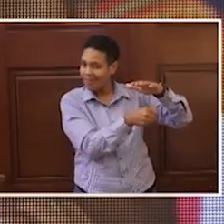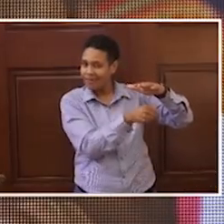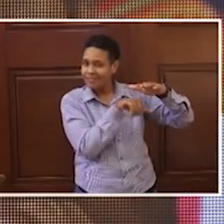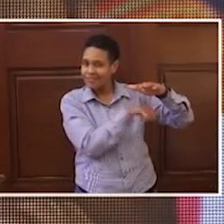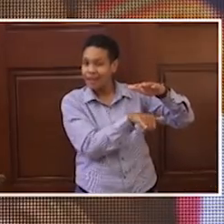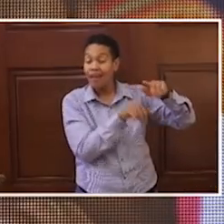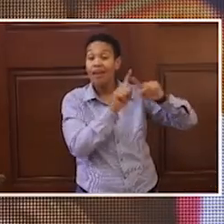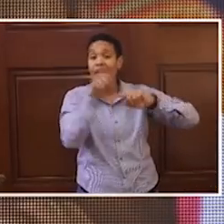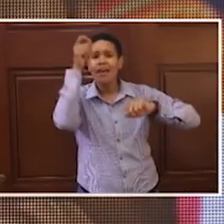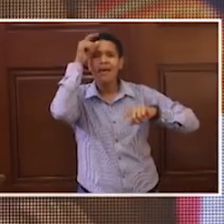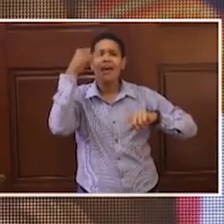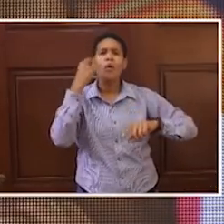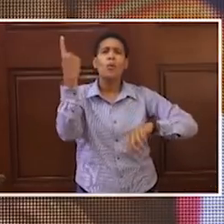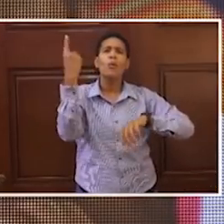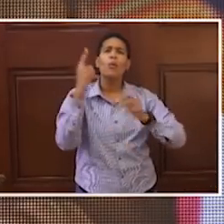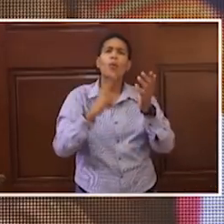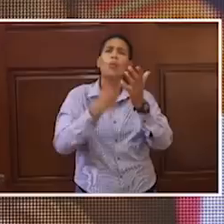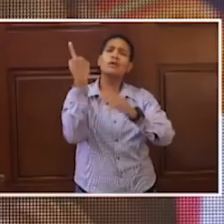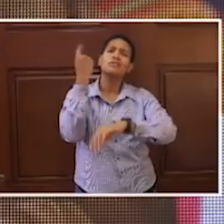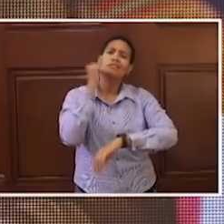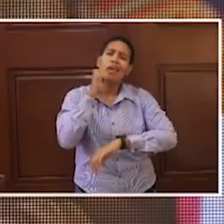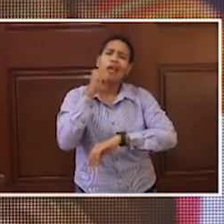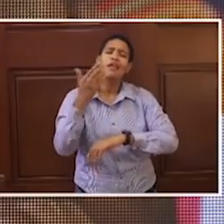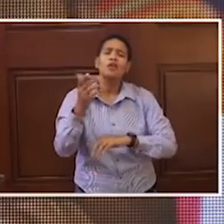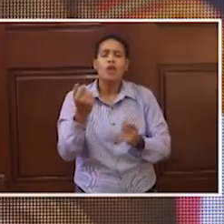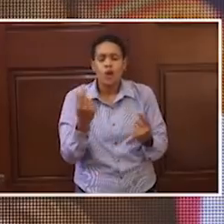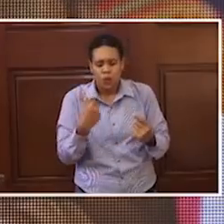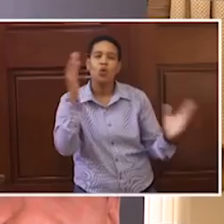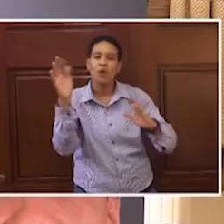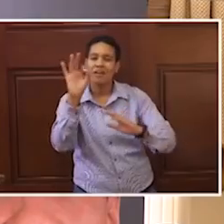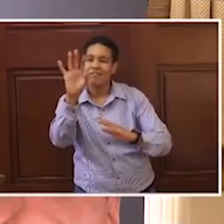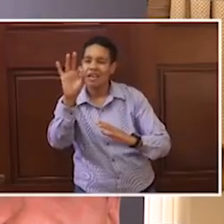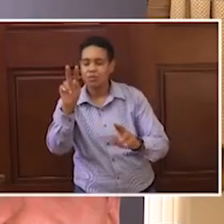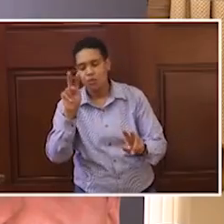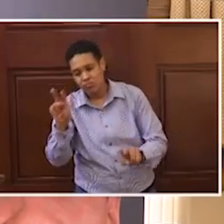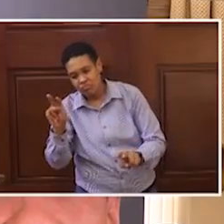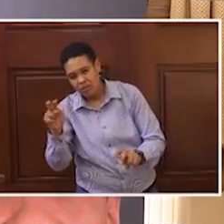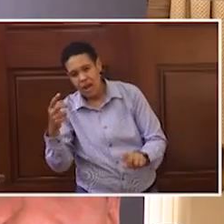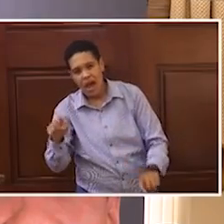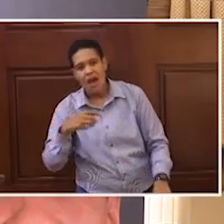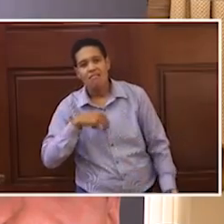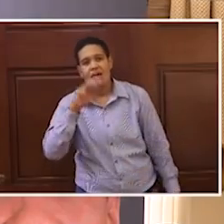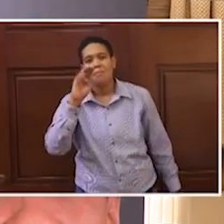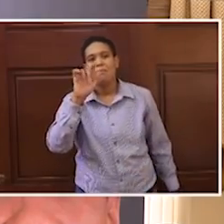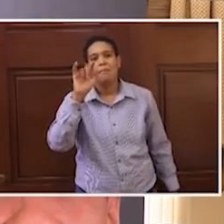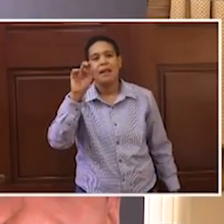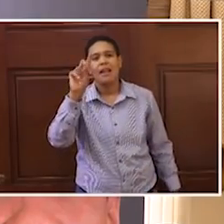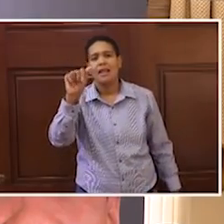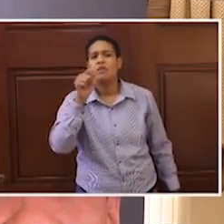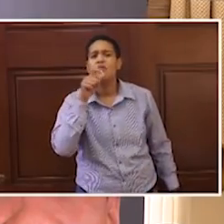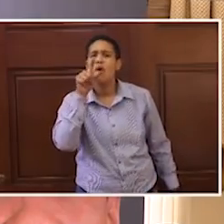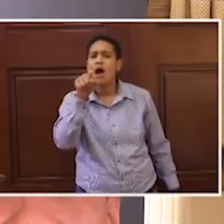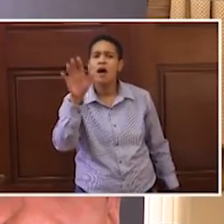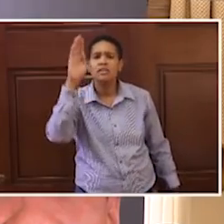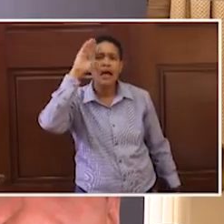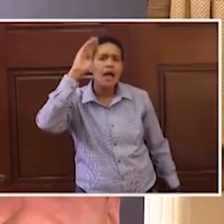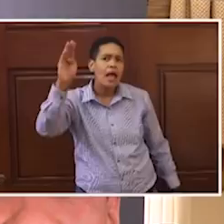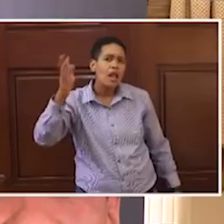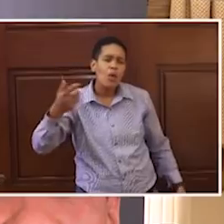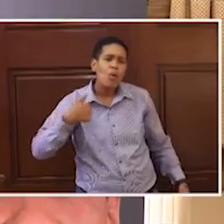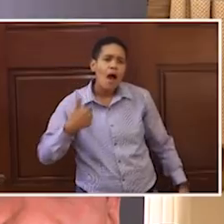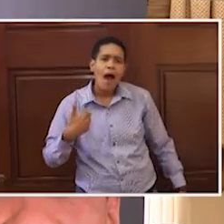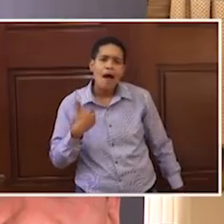to conduct once per day the essentials of life. I have Melinda who's asking, hello, I have